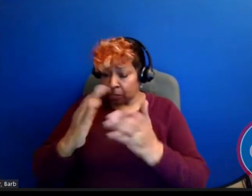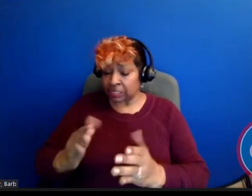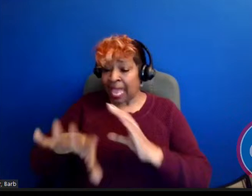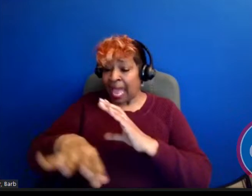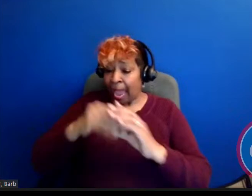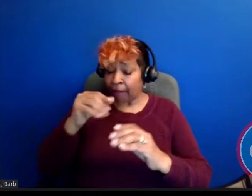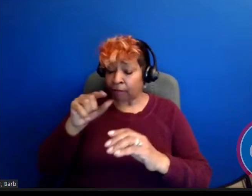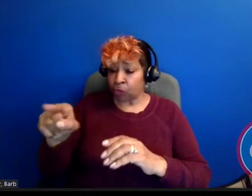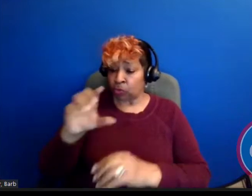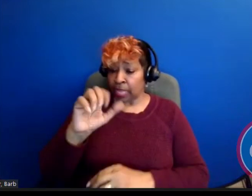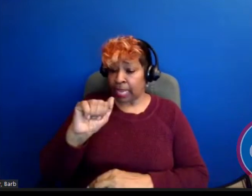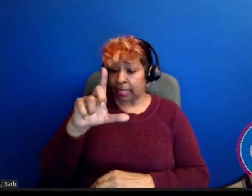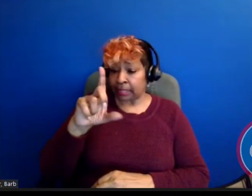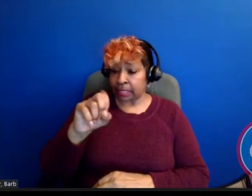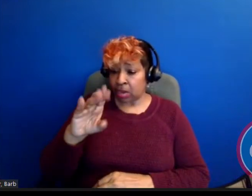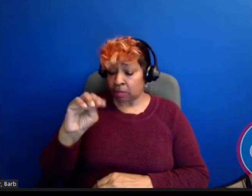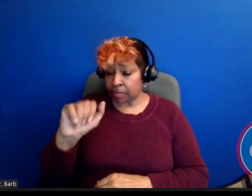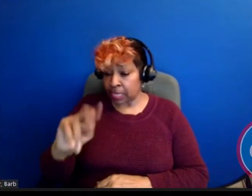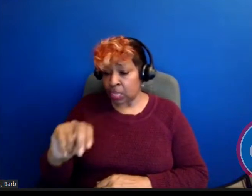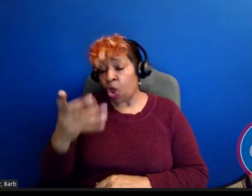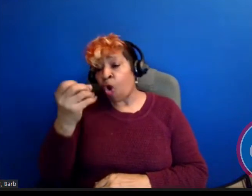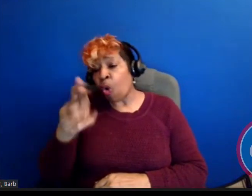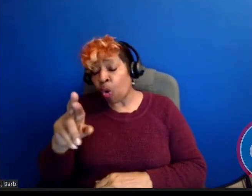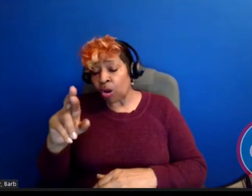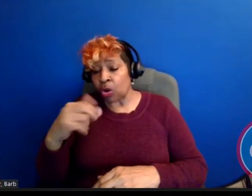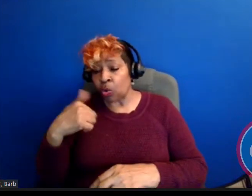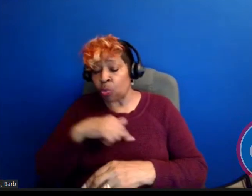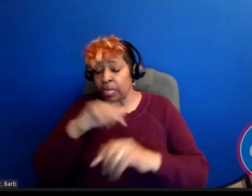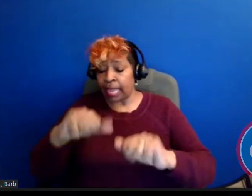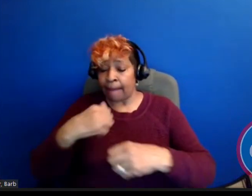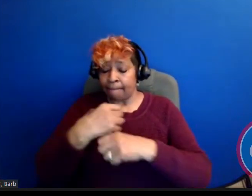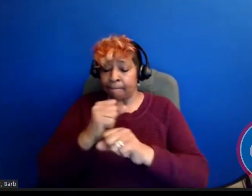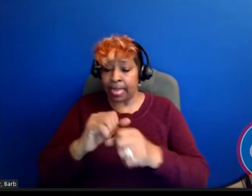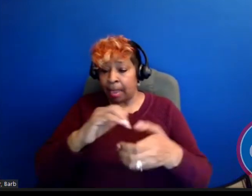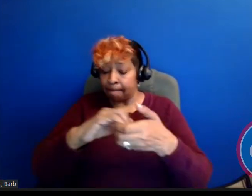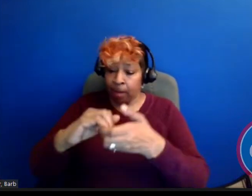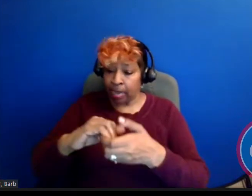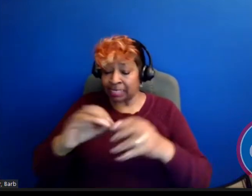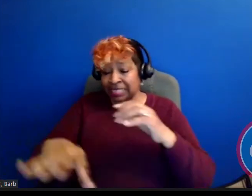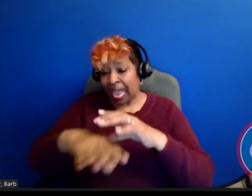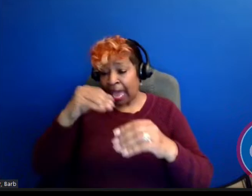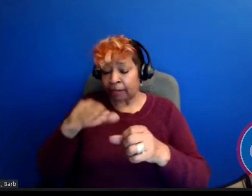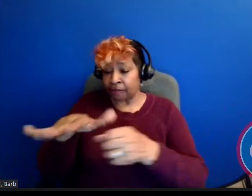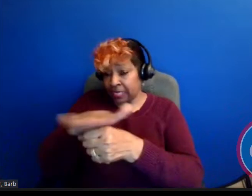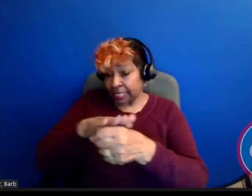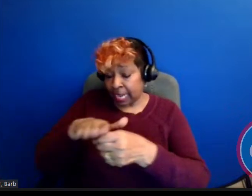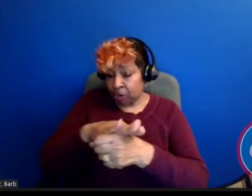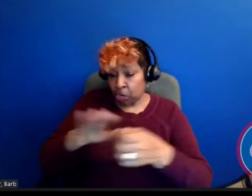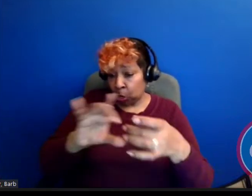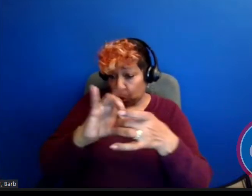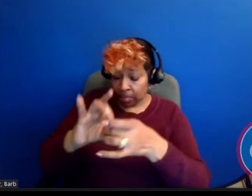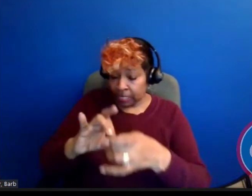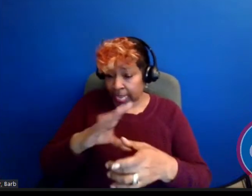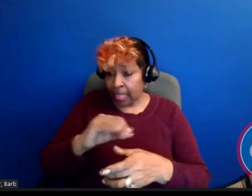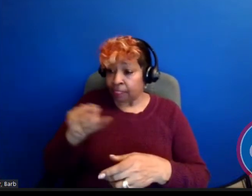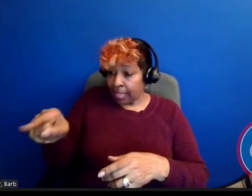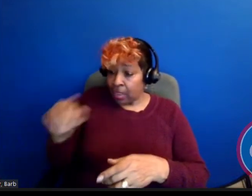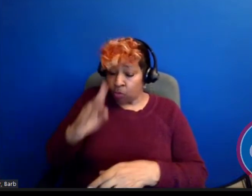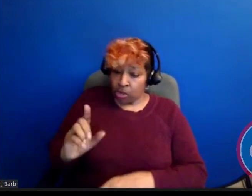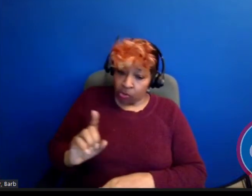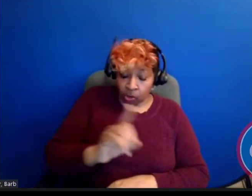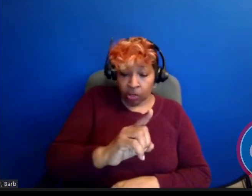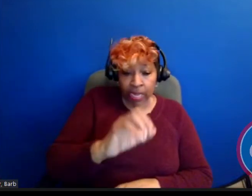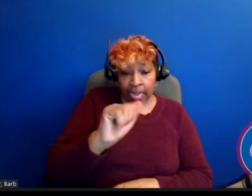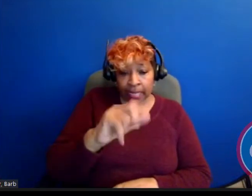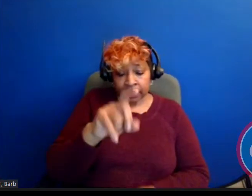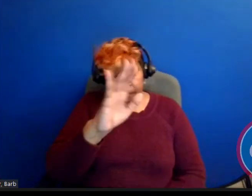out of the neighborhood coalitions, and that those neighborhood coalitions will go to their aldermen and say, hey, why aren't you